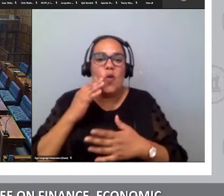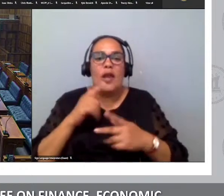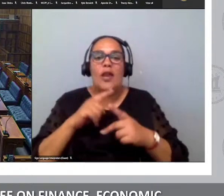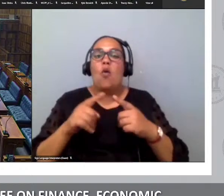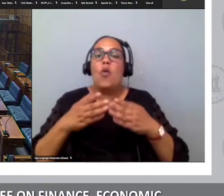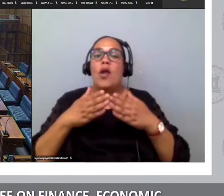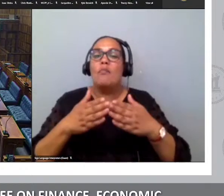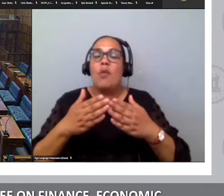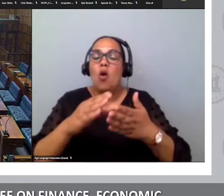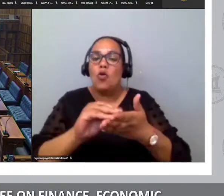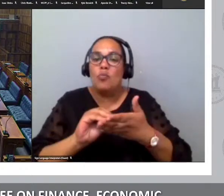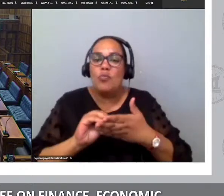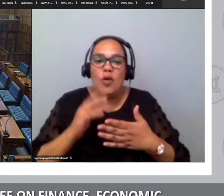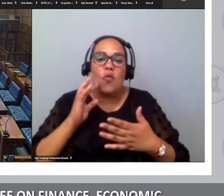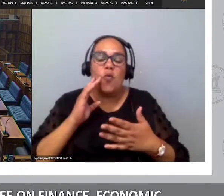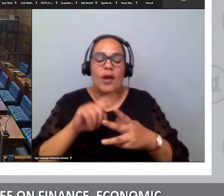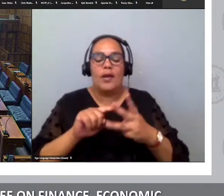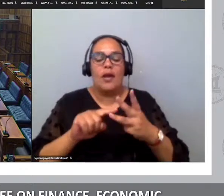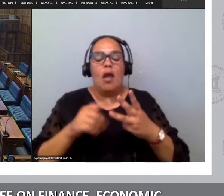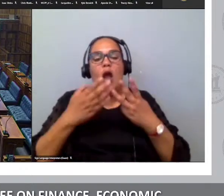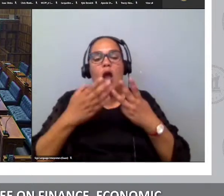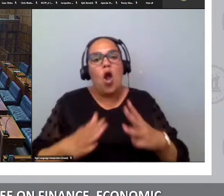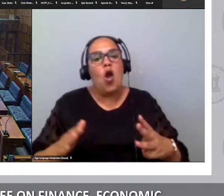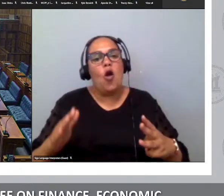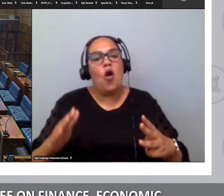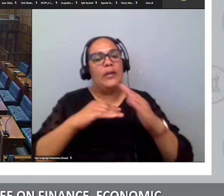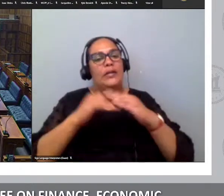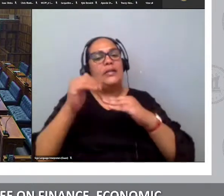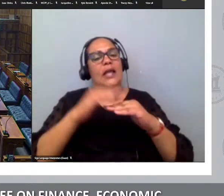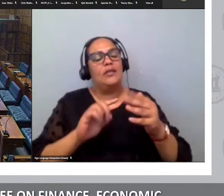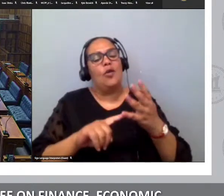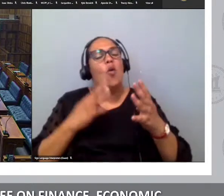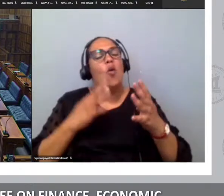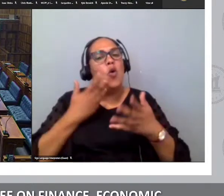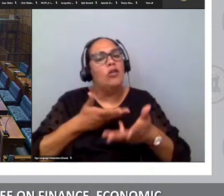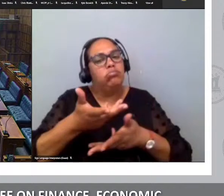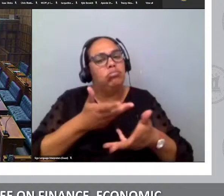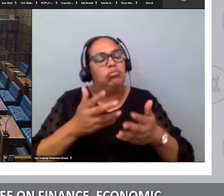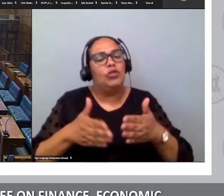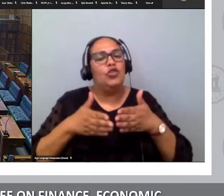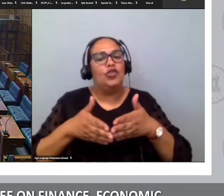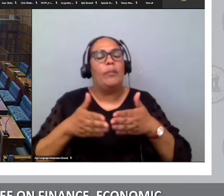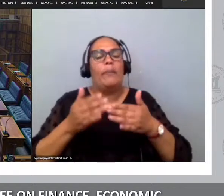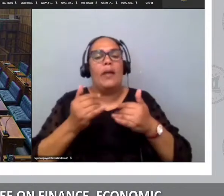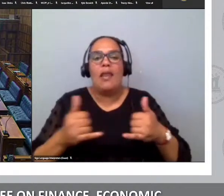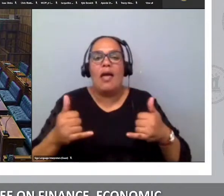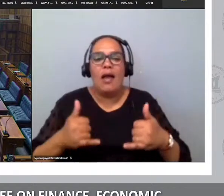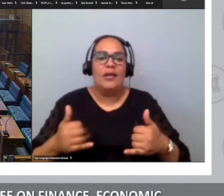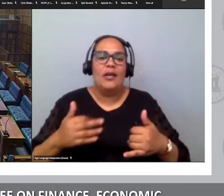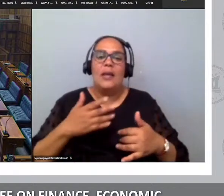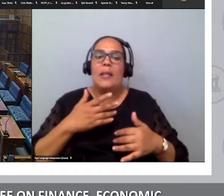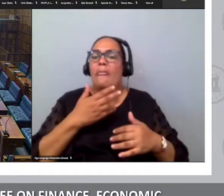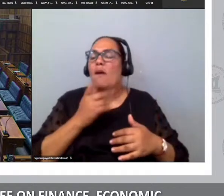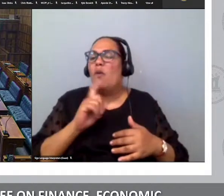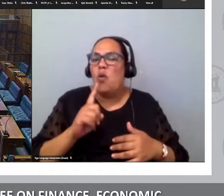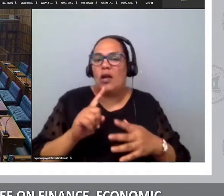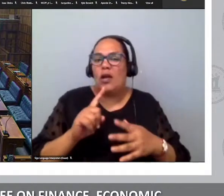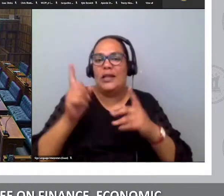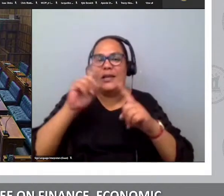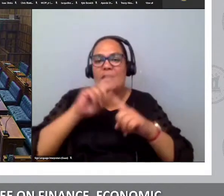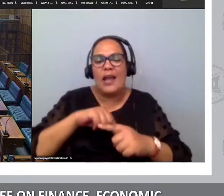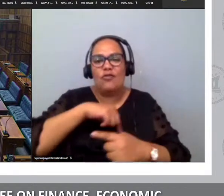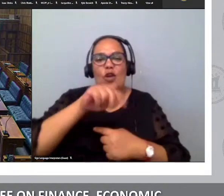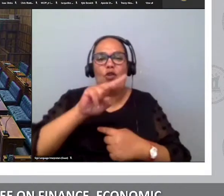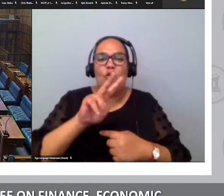coming in when do we open Stacks when do we engage Shipping Lines what is a bet night run 24